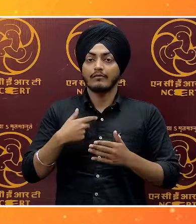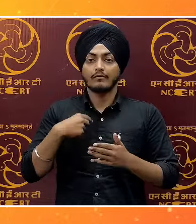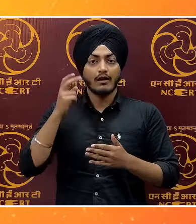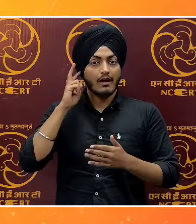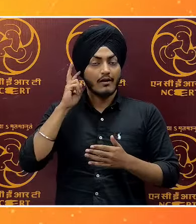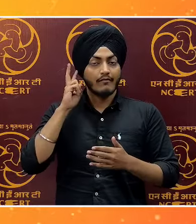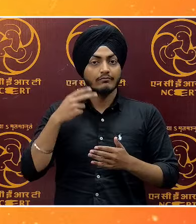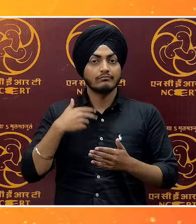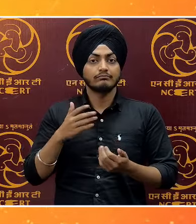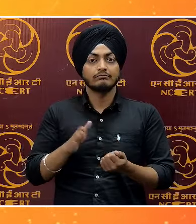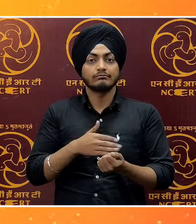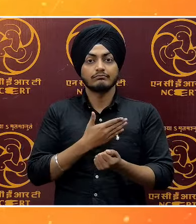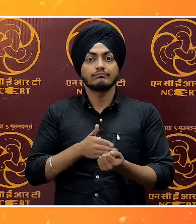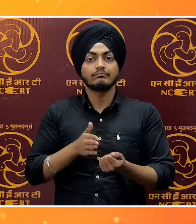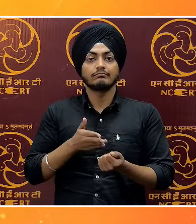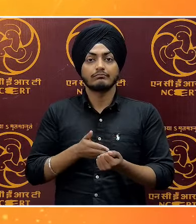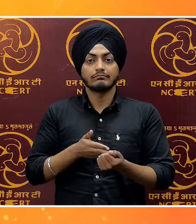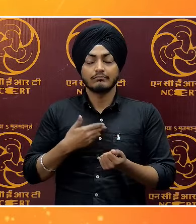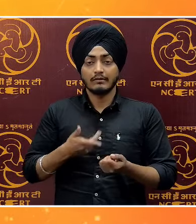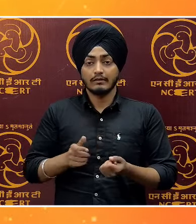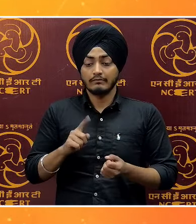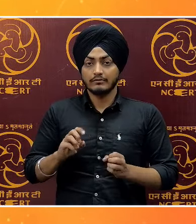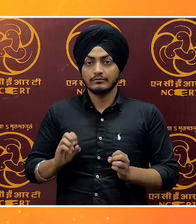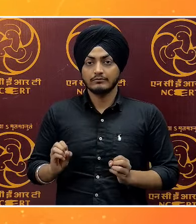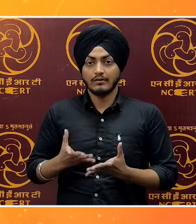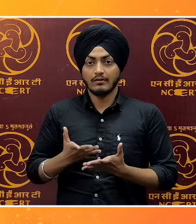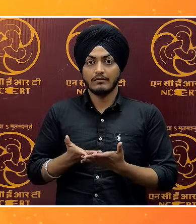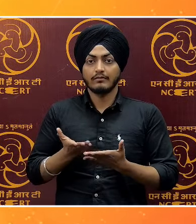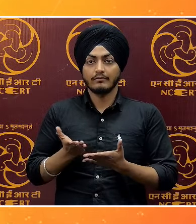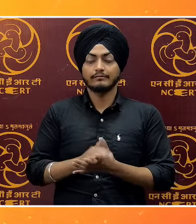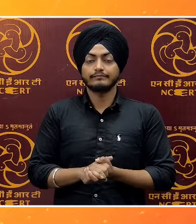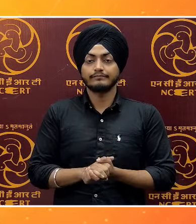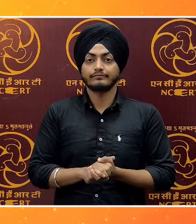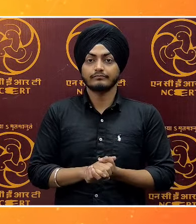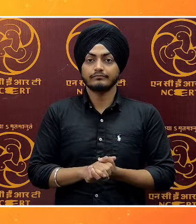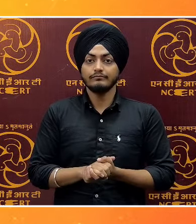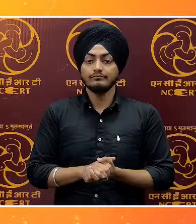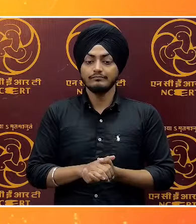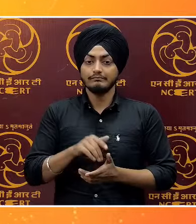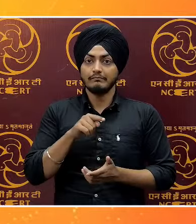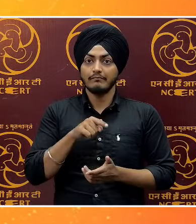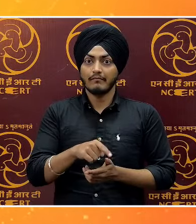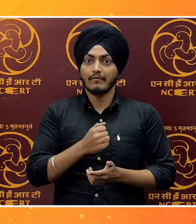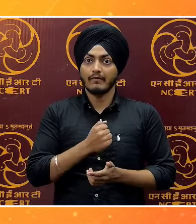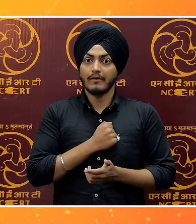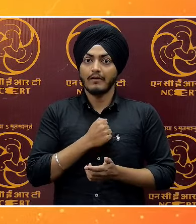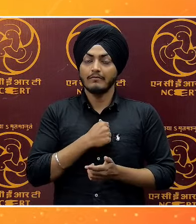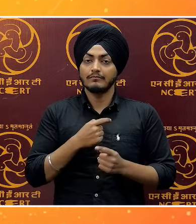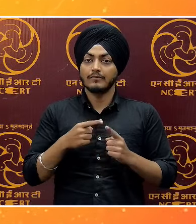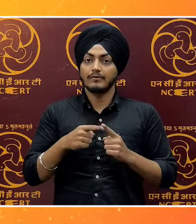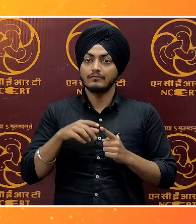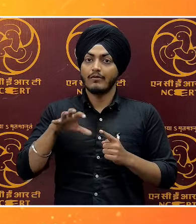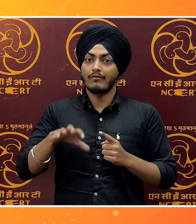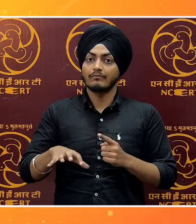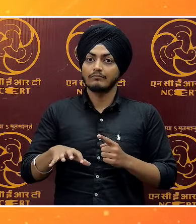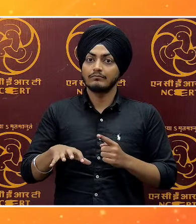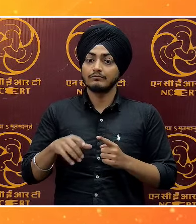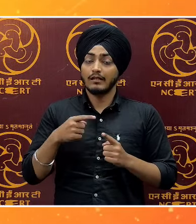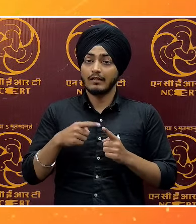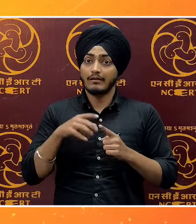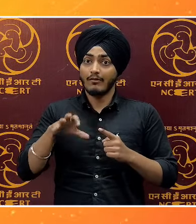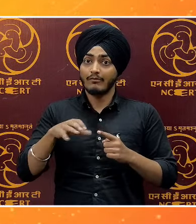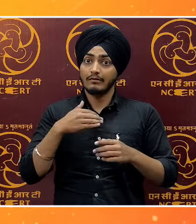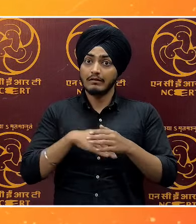picture cues. Sure. So let us start. Yes. This is my town. In my town, there